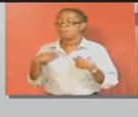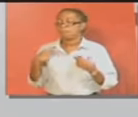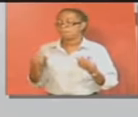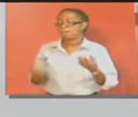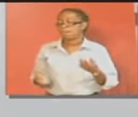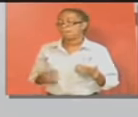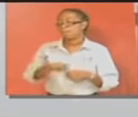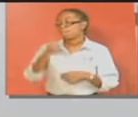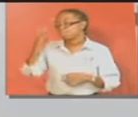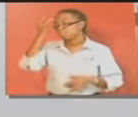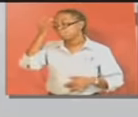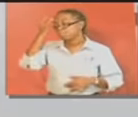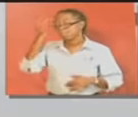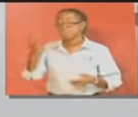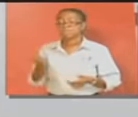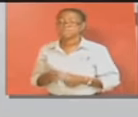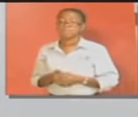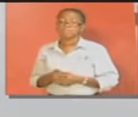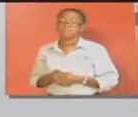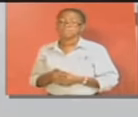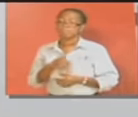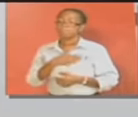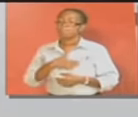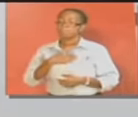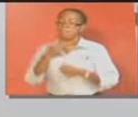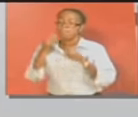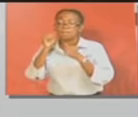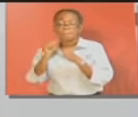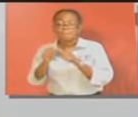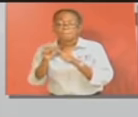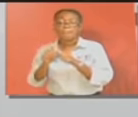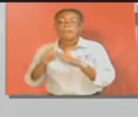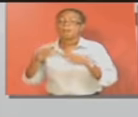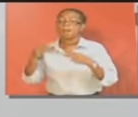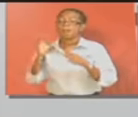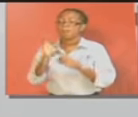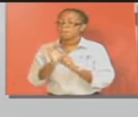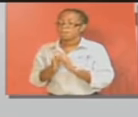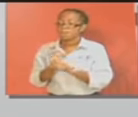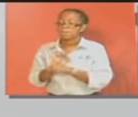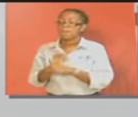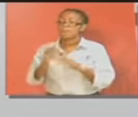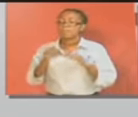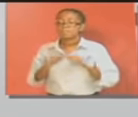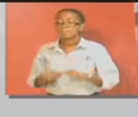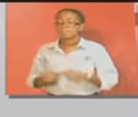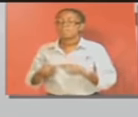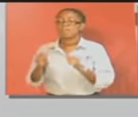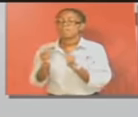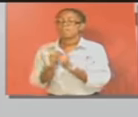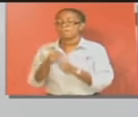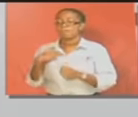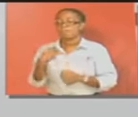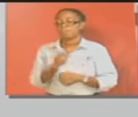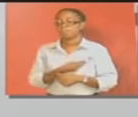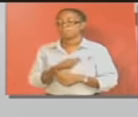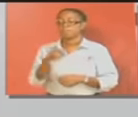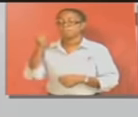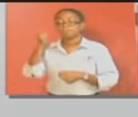us. We are still in the middle of a pandemic. Remember your 3 W's. Wash your